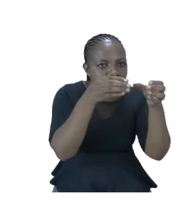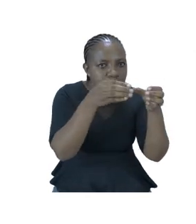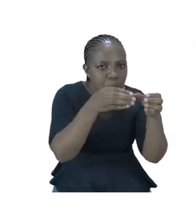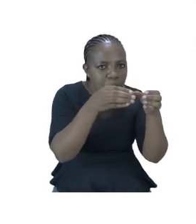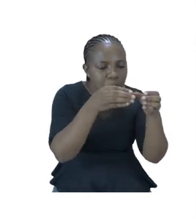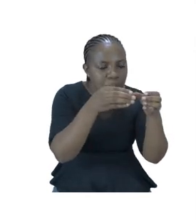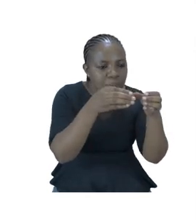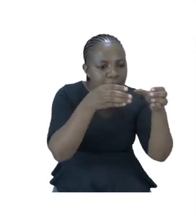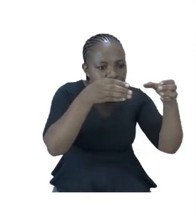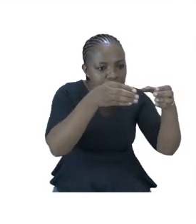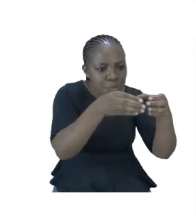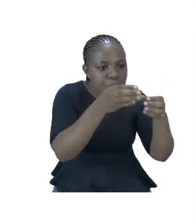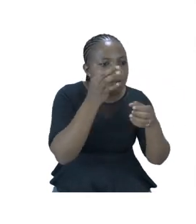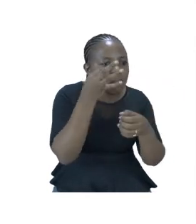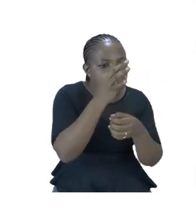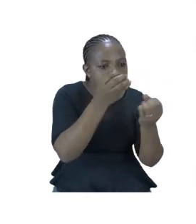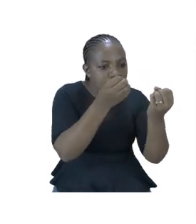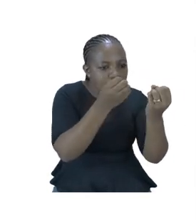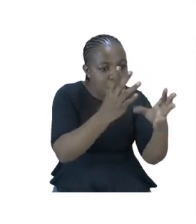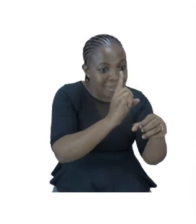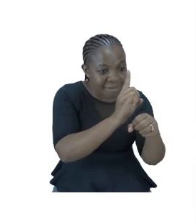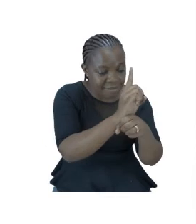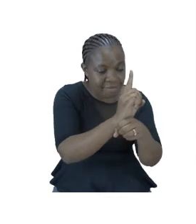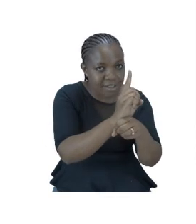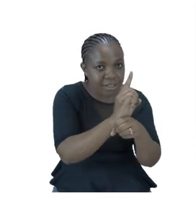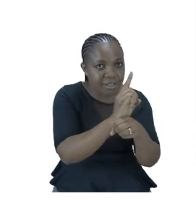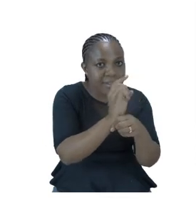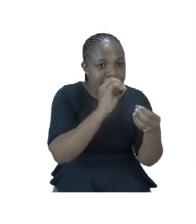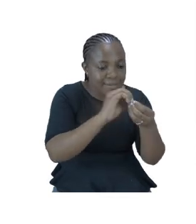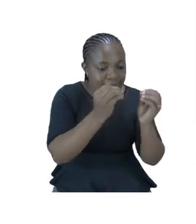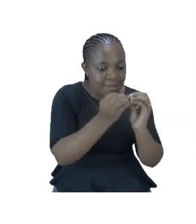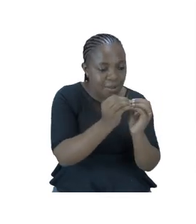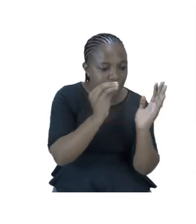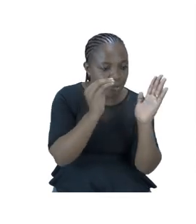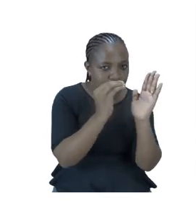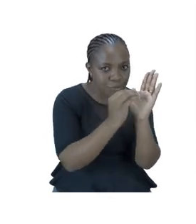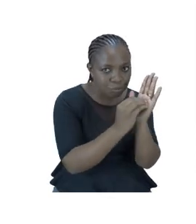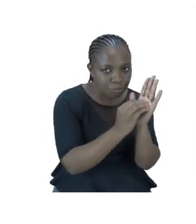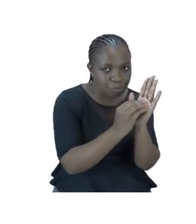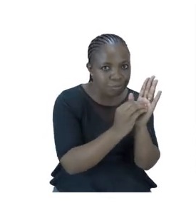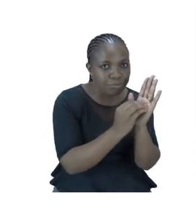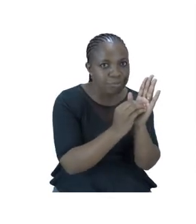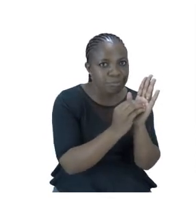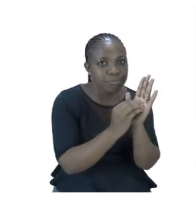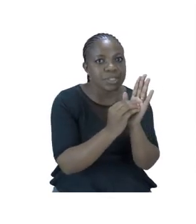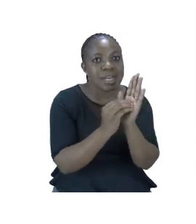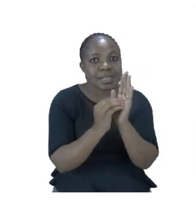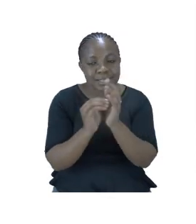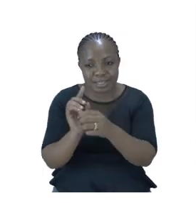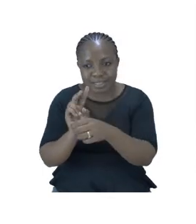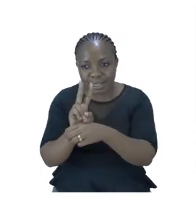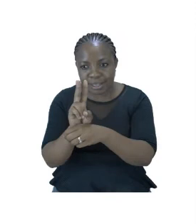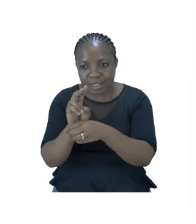of flowers and then the second set of flowers. When you are done with this exercise, which I know won't take you too much